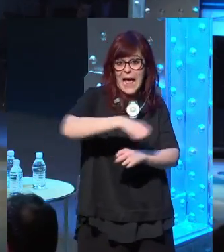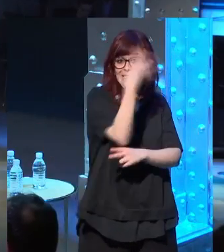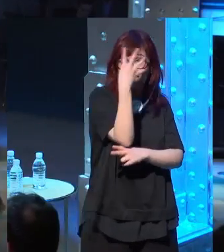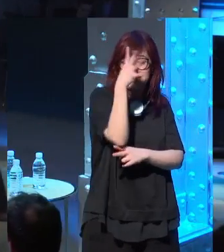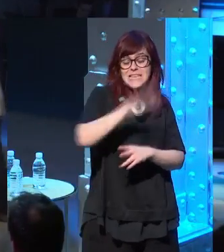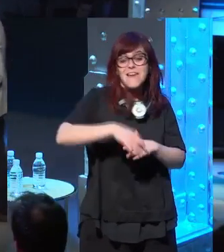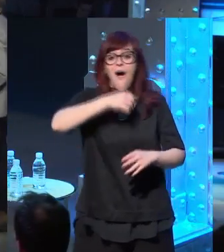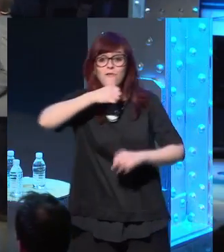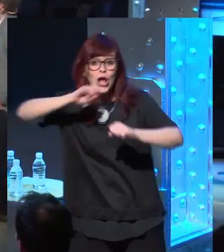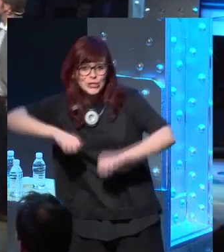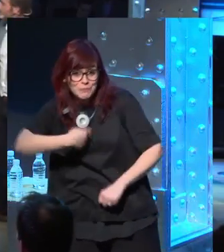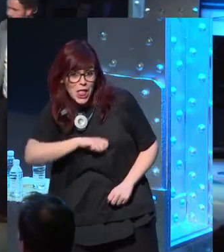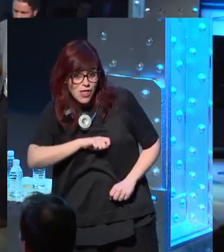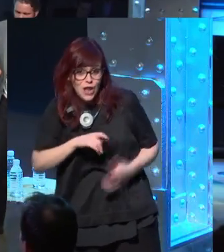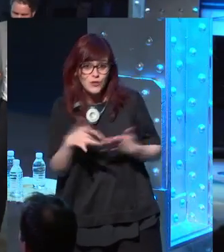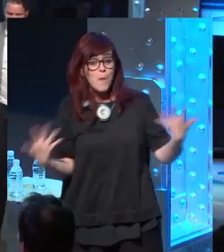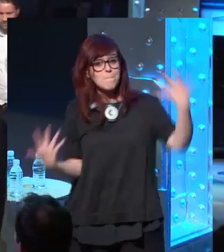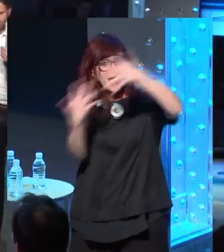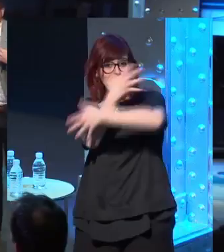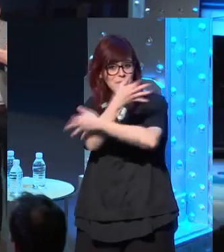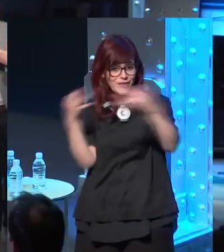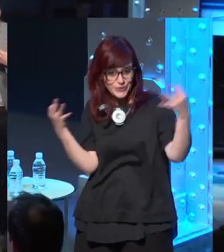So what I wanted to end with was that